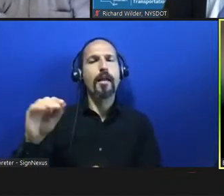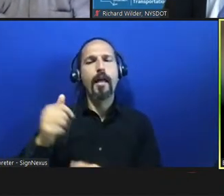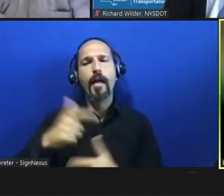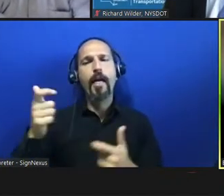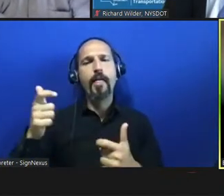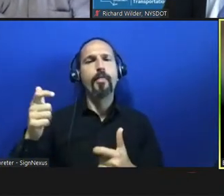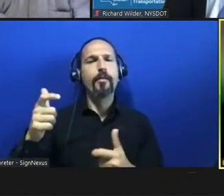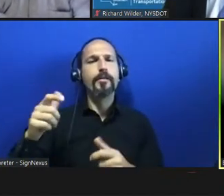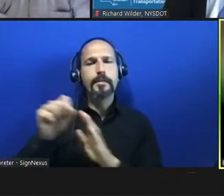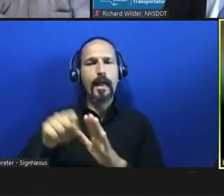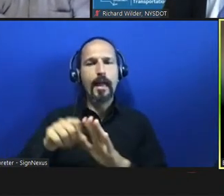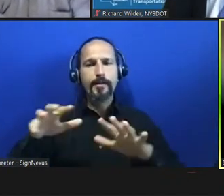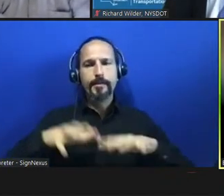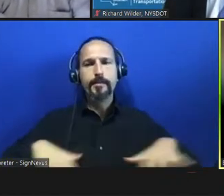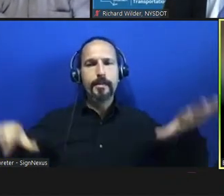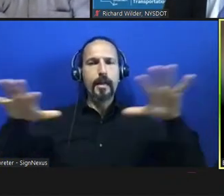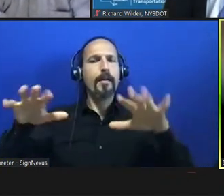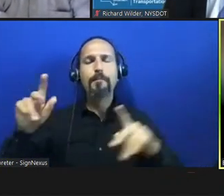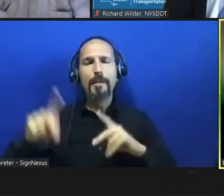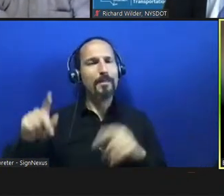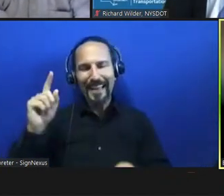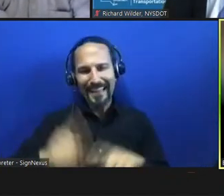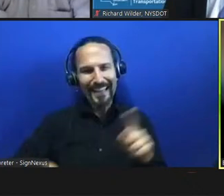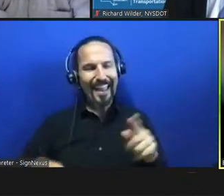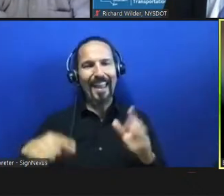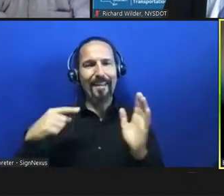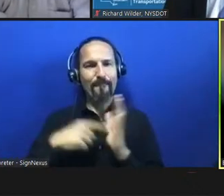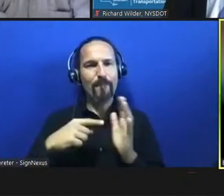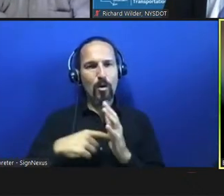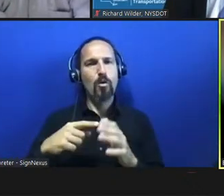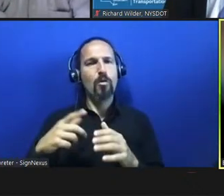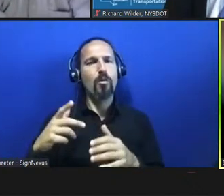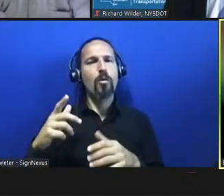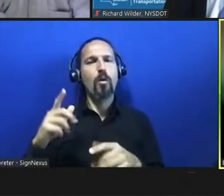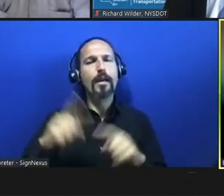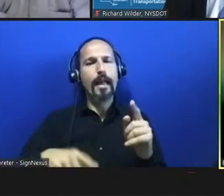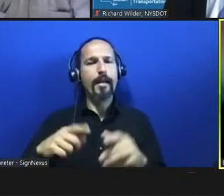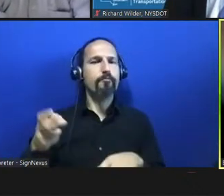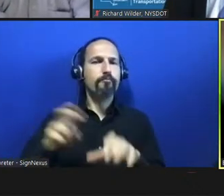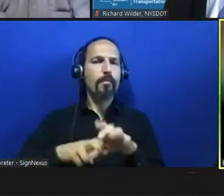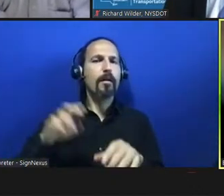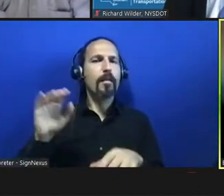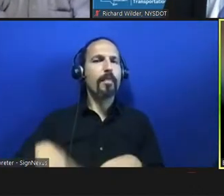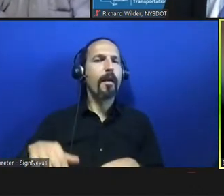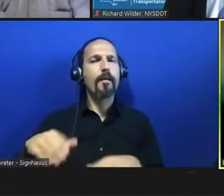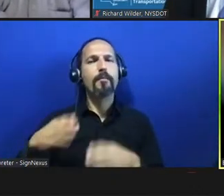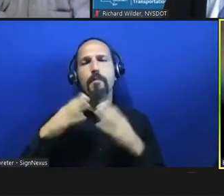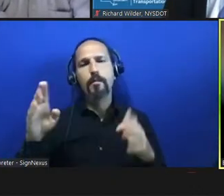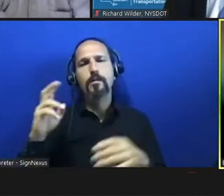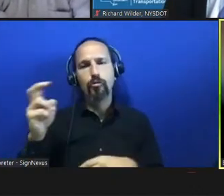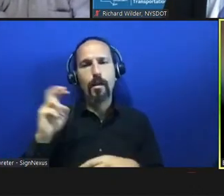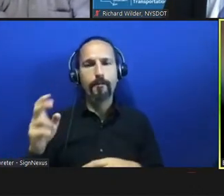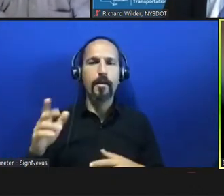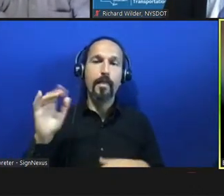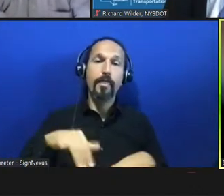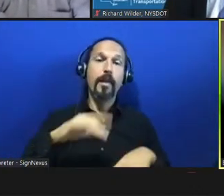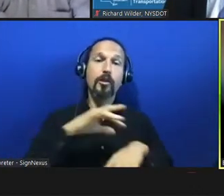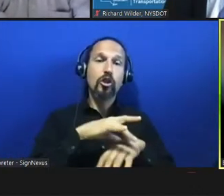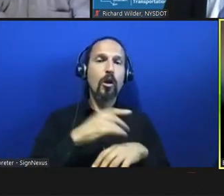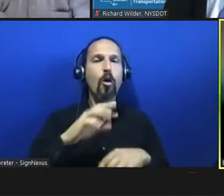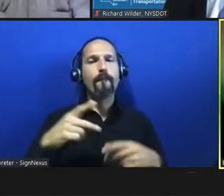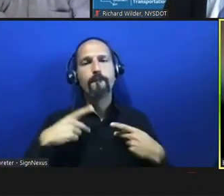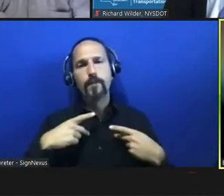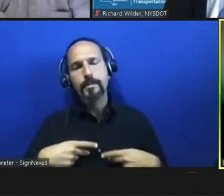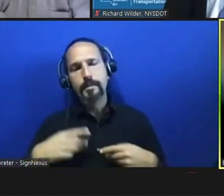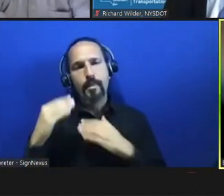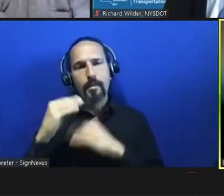and tourists and many people cannot take public transportation for reasons including geography and physical limitations